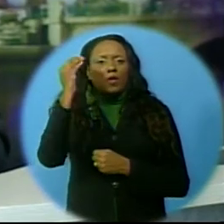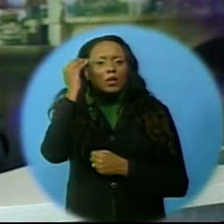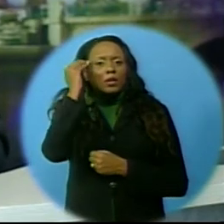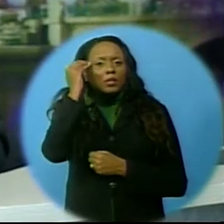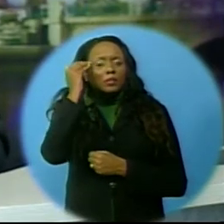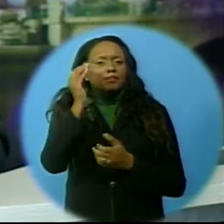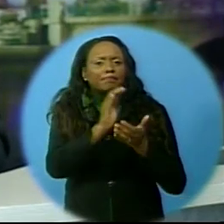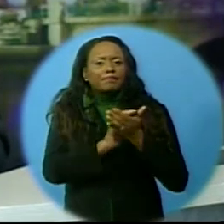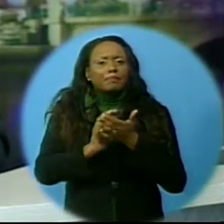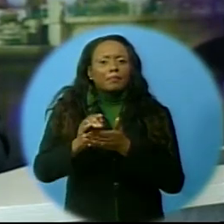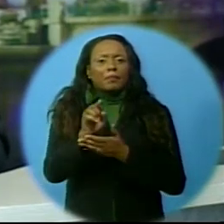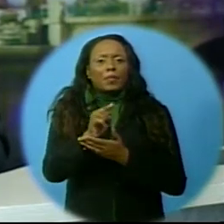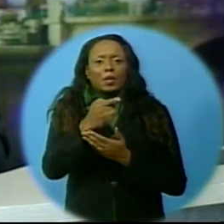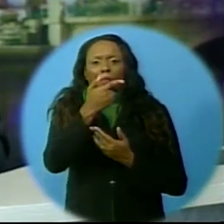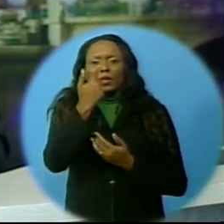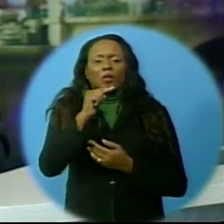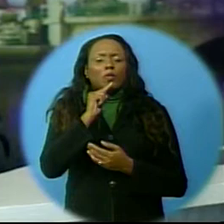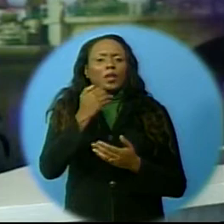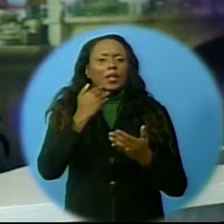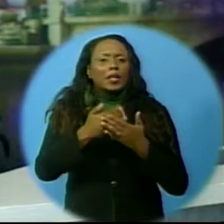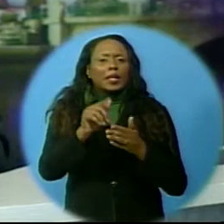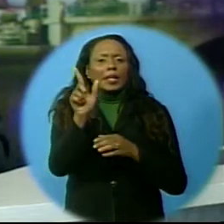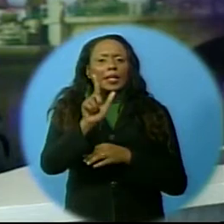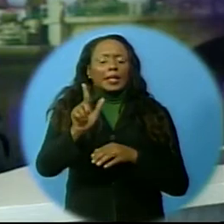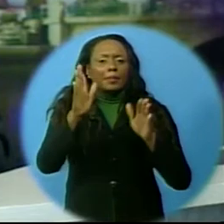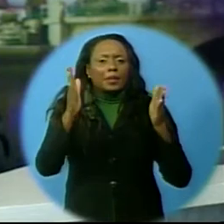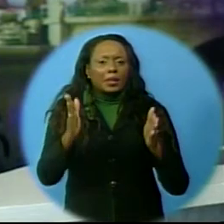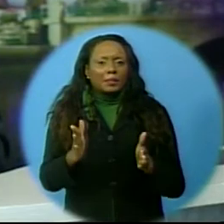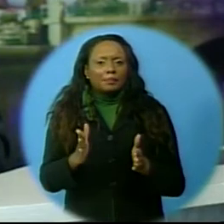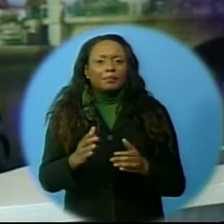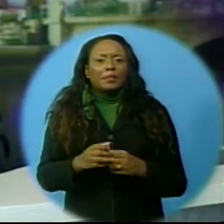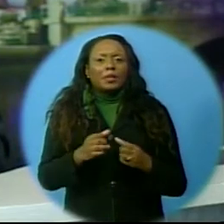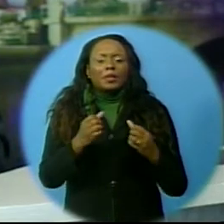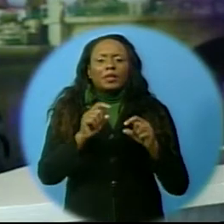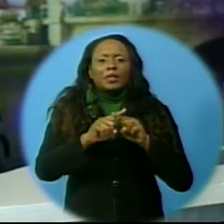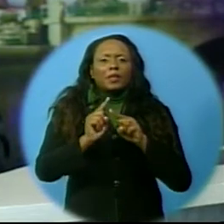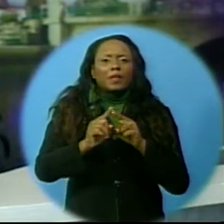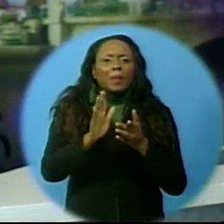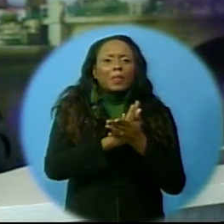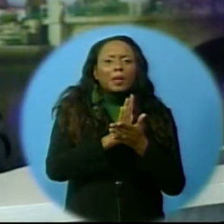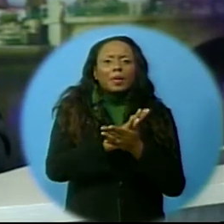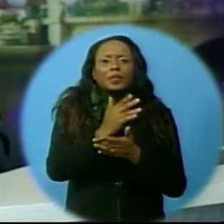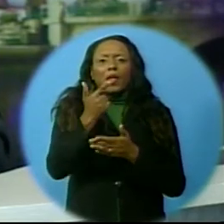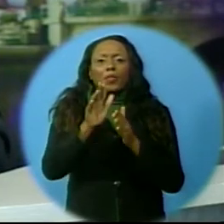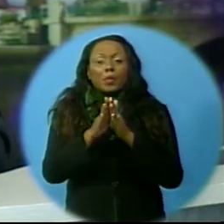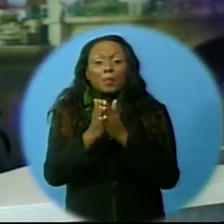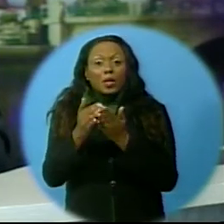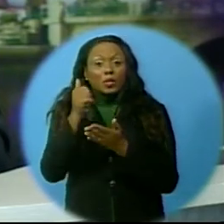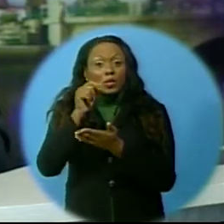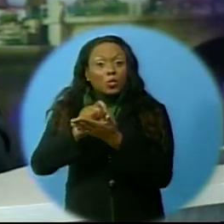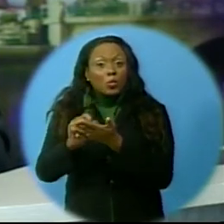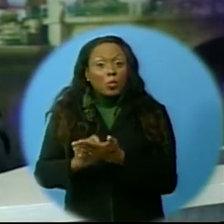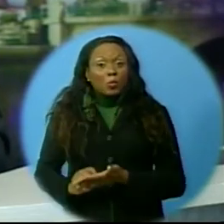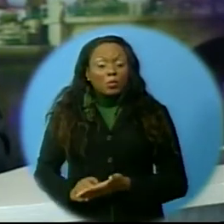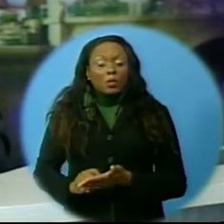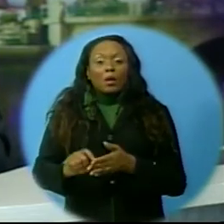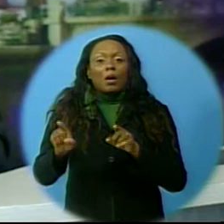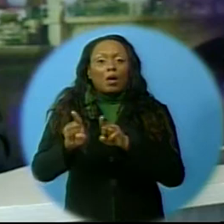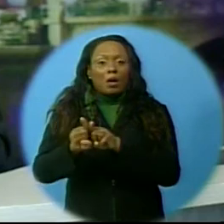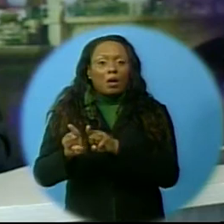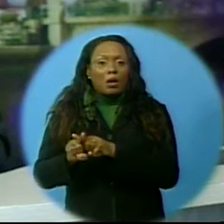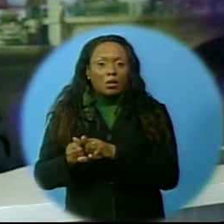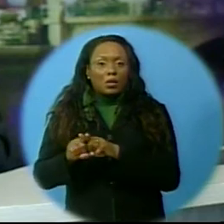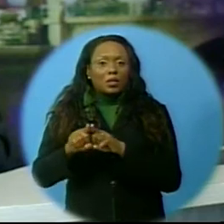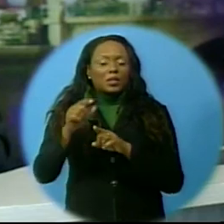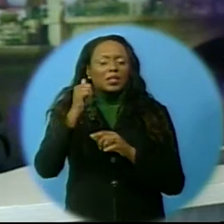lauded her for what she has accomplished as librarian, the several papers and 3 books she has published, as well as the research